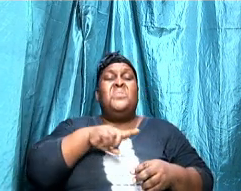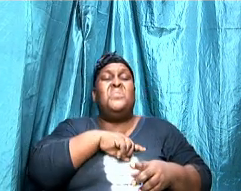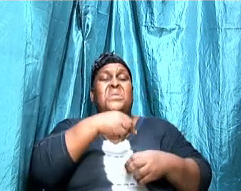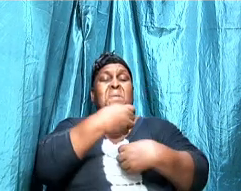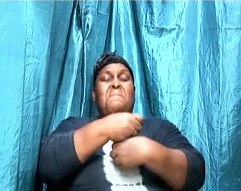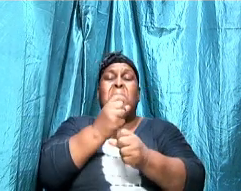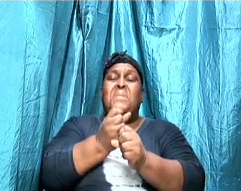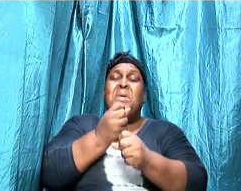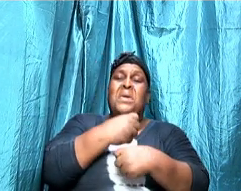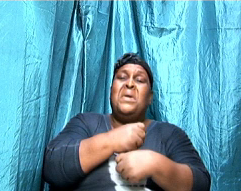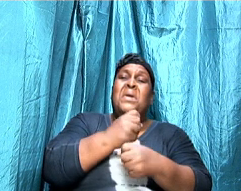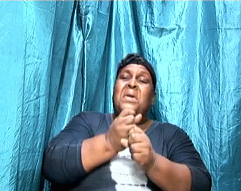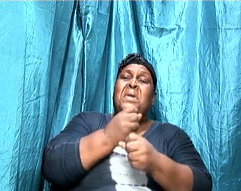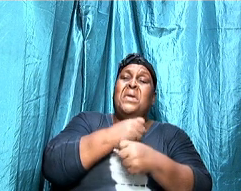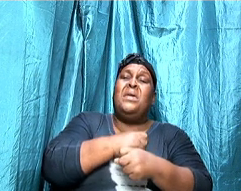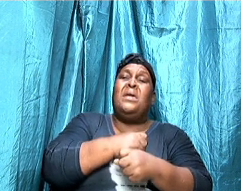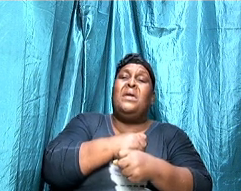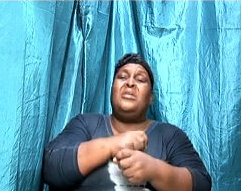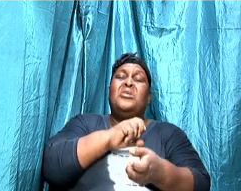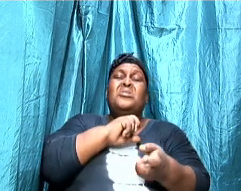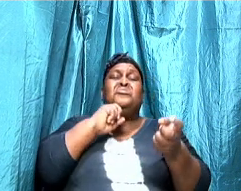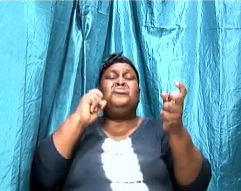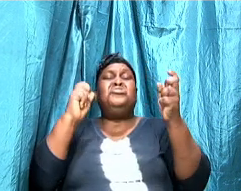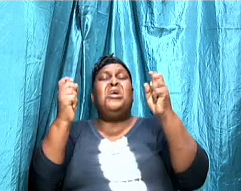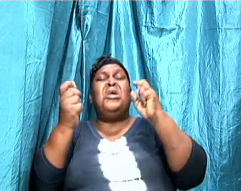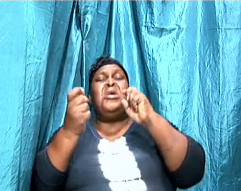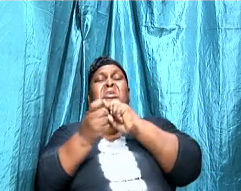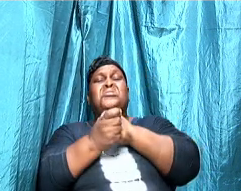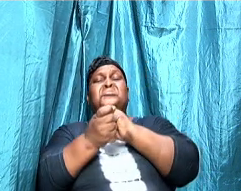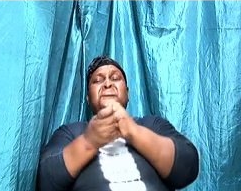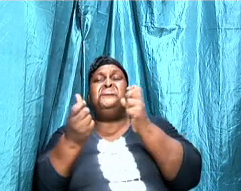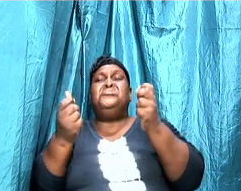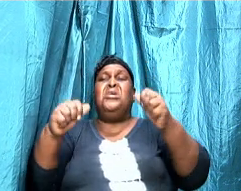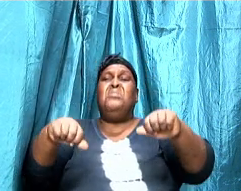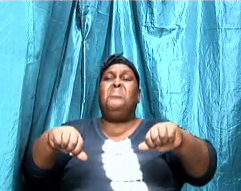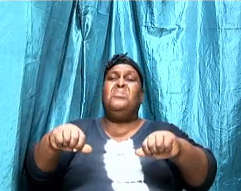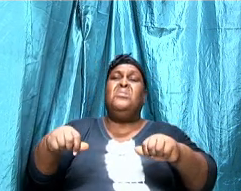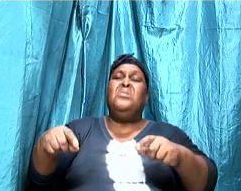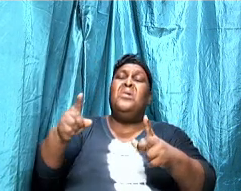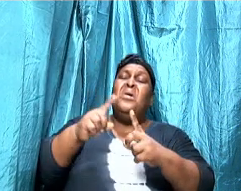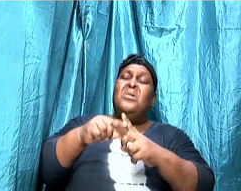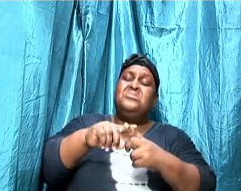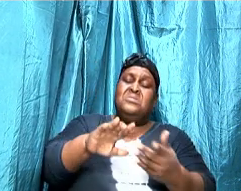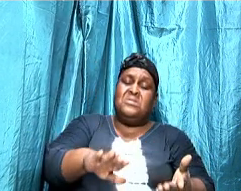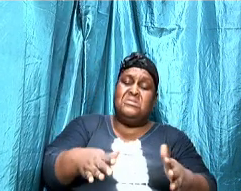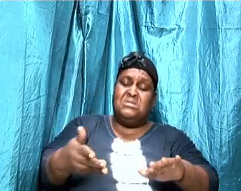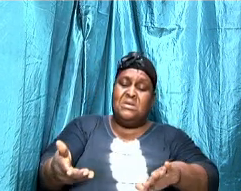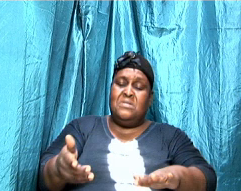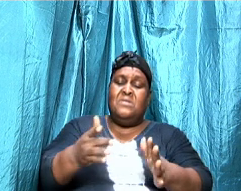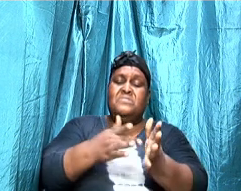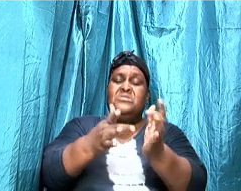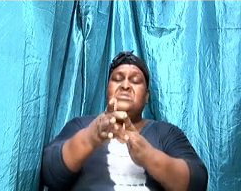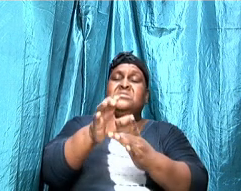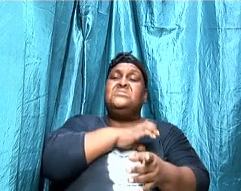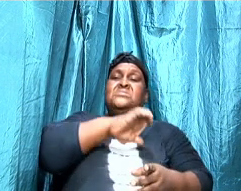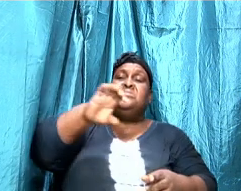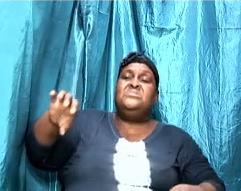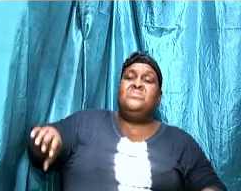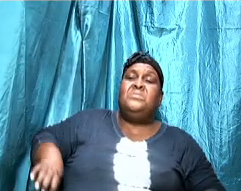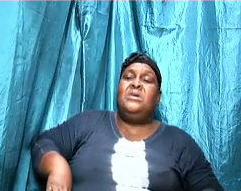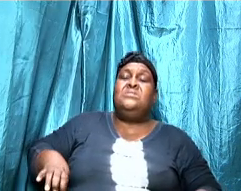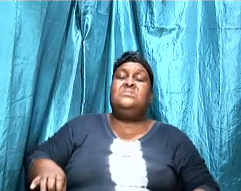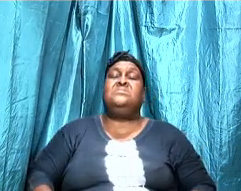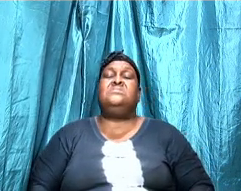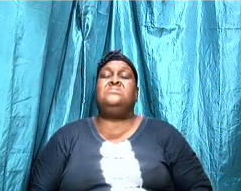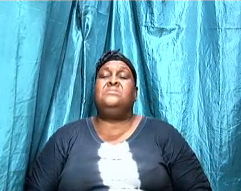made conformable unto the death of the Lord Jesus Christ. Amen.